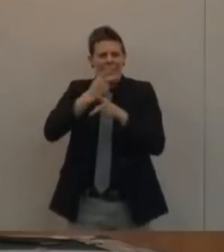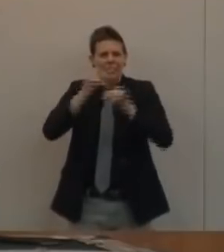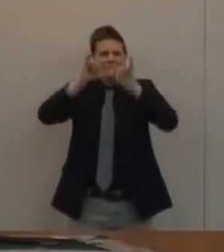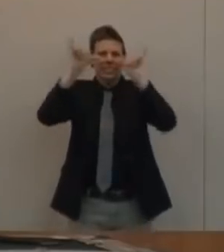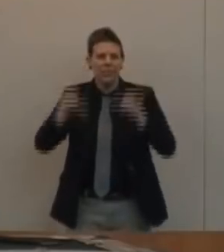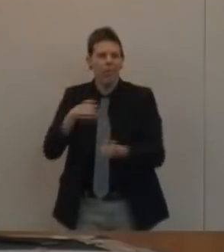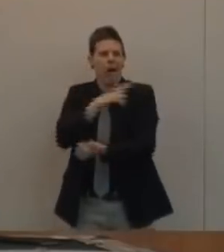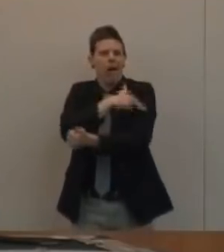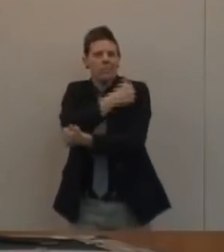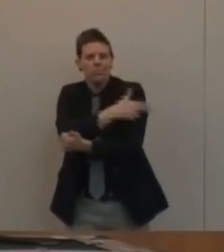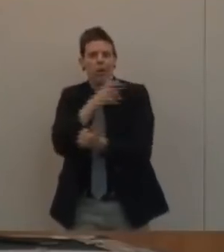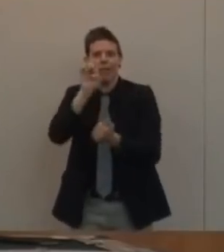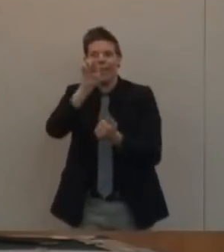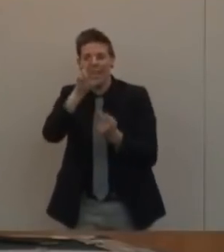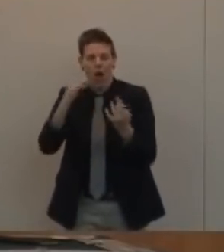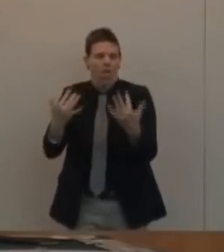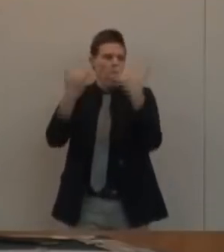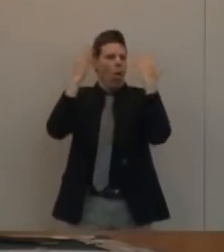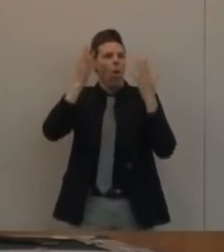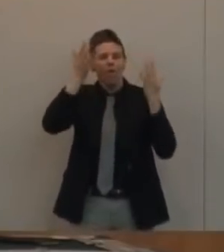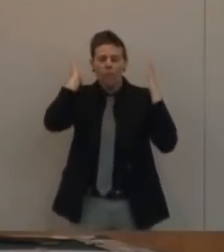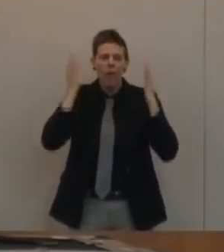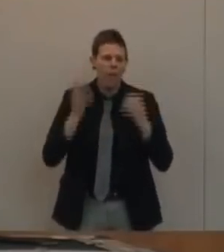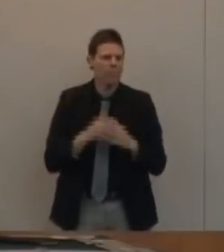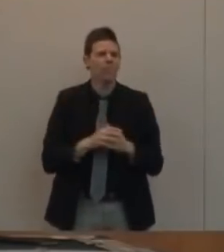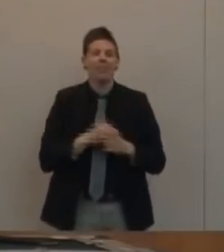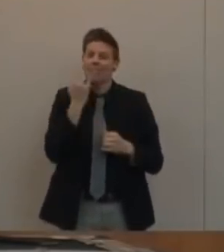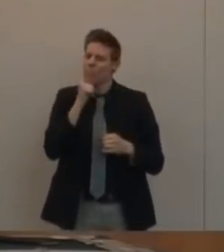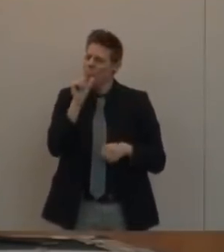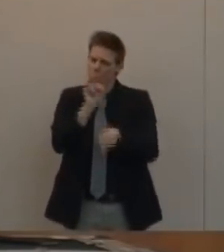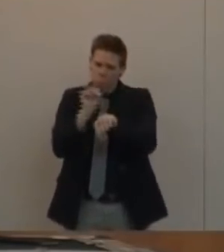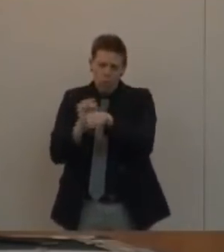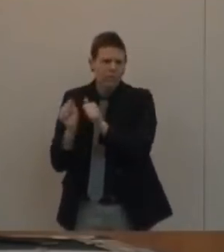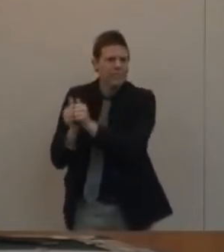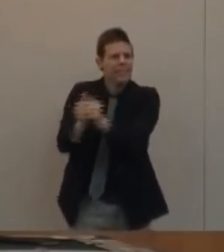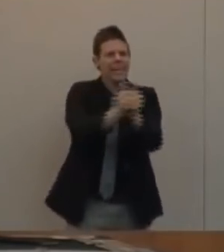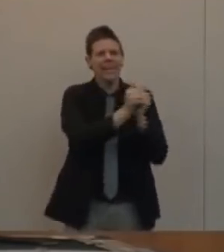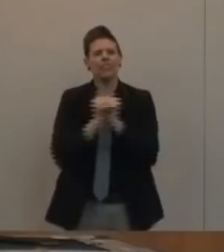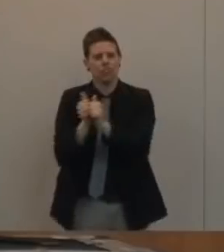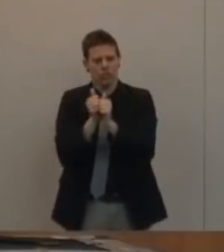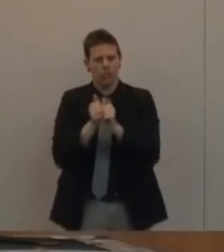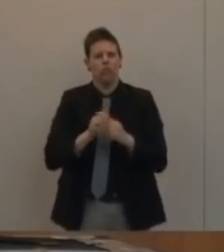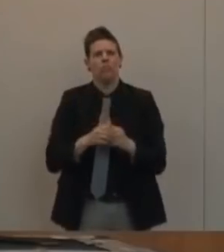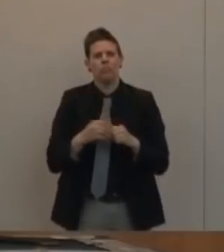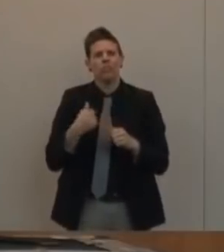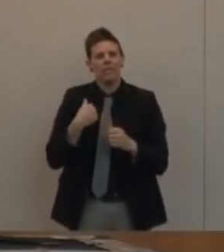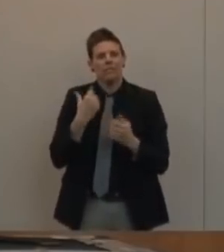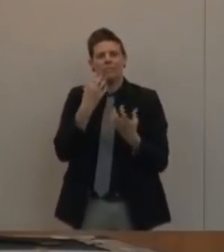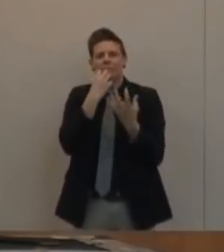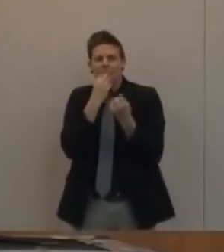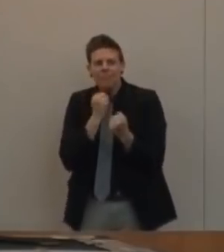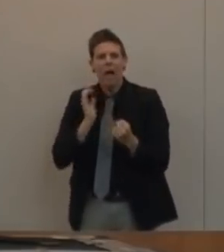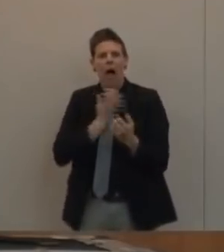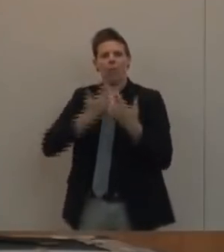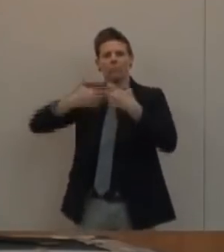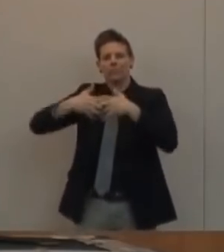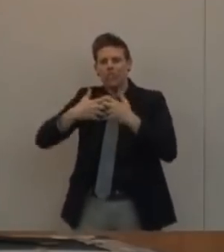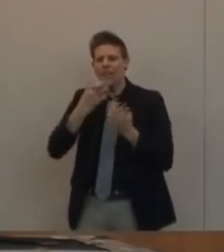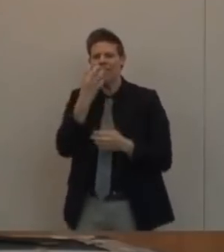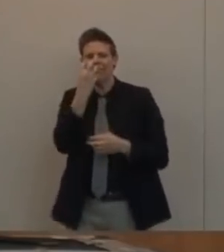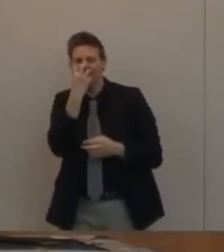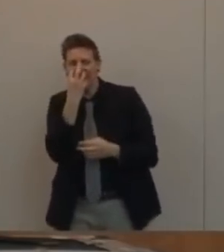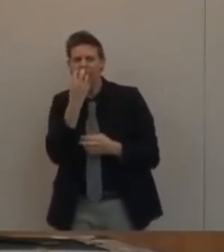effort we make together will be able to produce enough ventilators, hospital beds, and